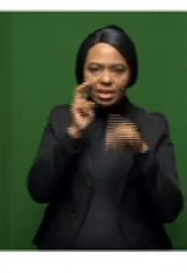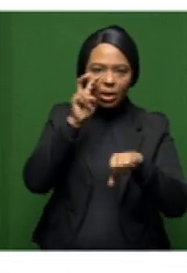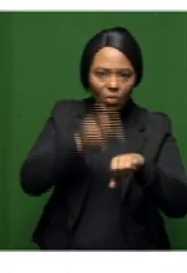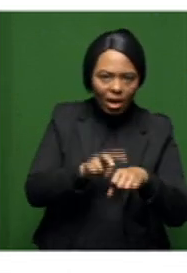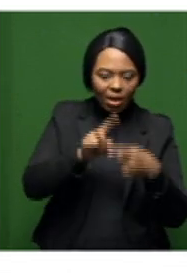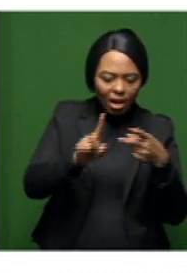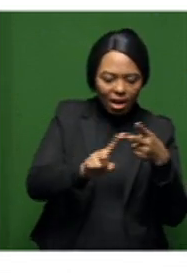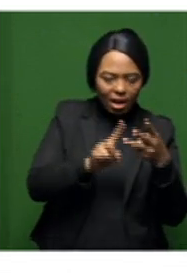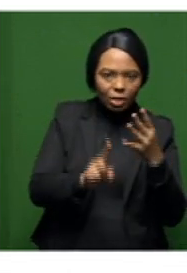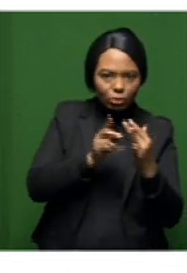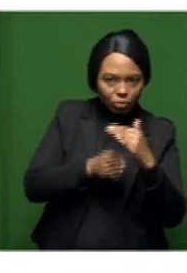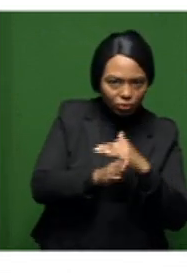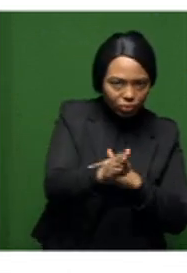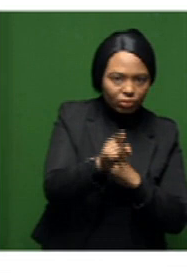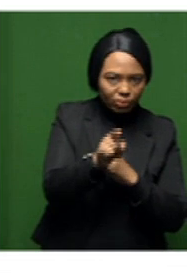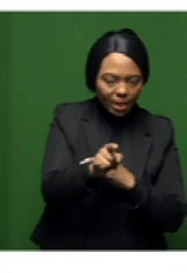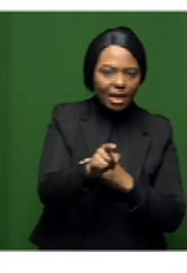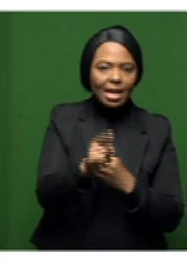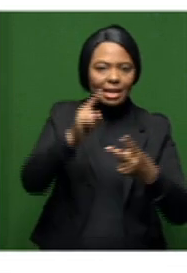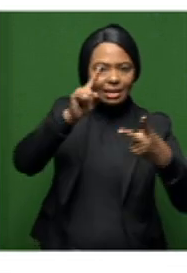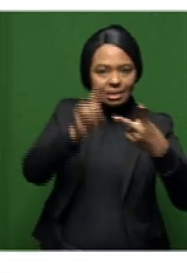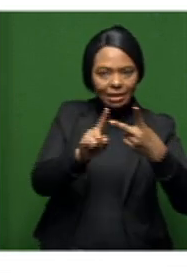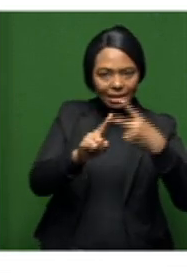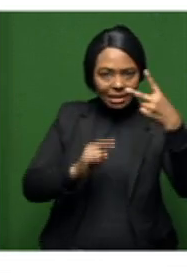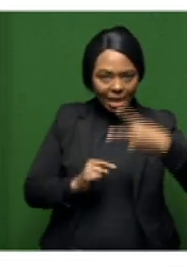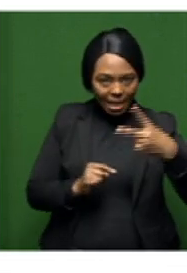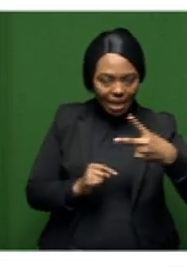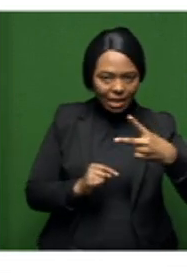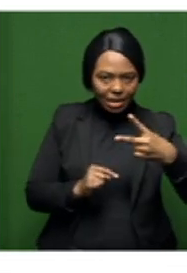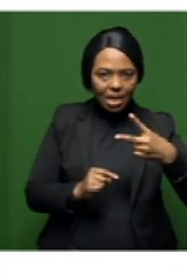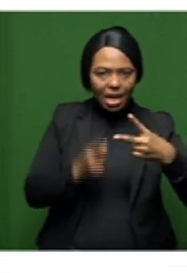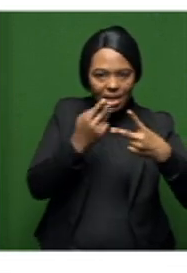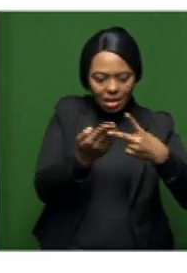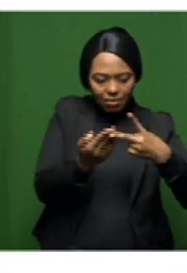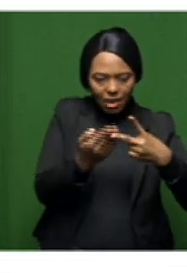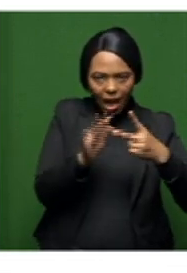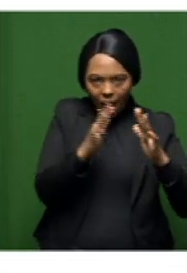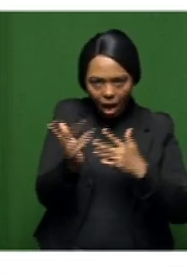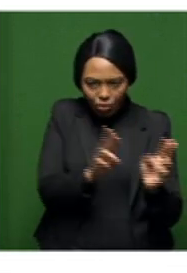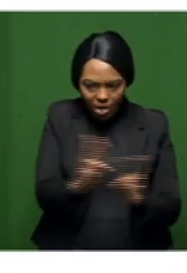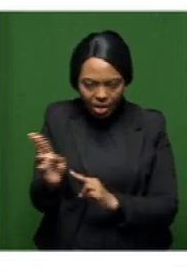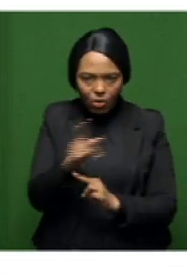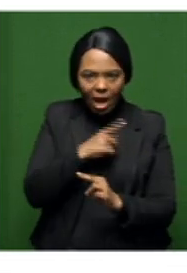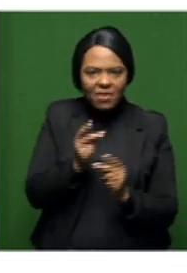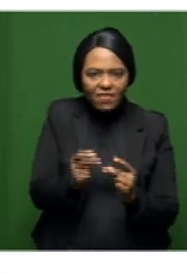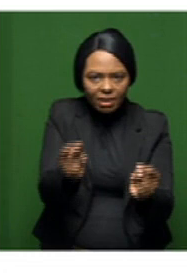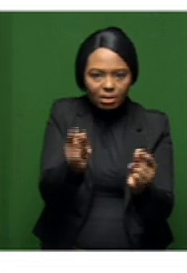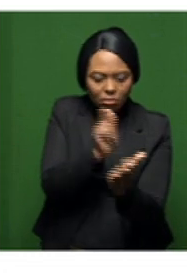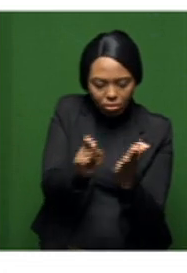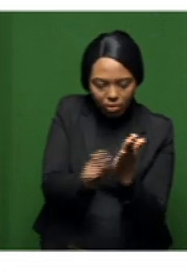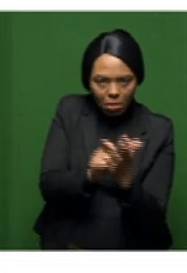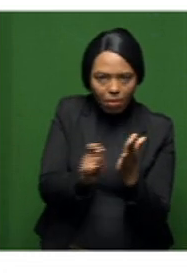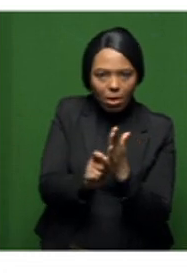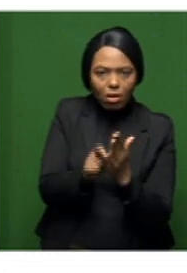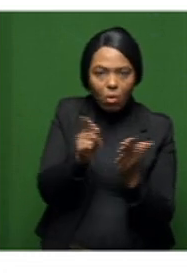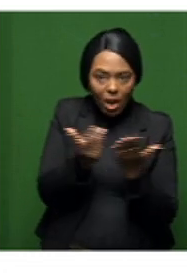downloadable PDFs. And then secondly, the learners can benchmark their readiness by doing quick practice tests directly on the app.